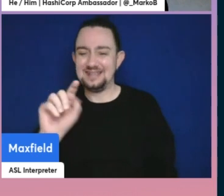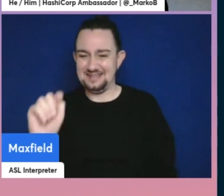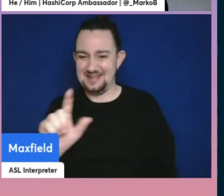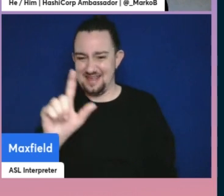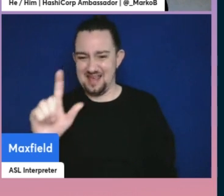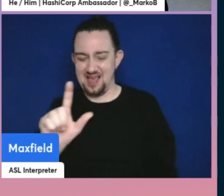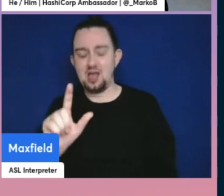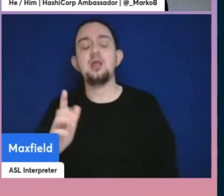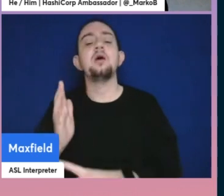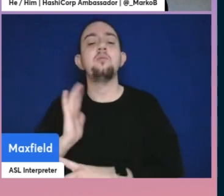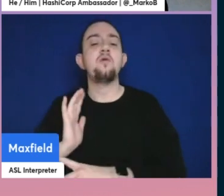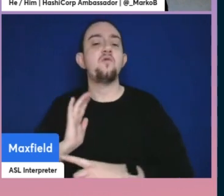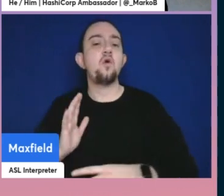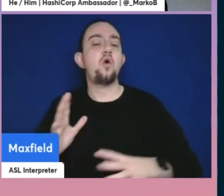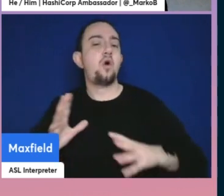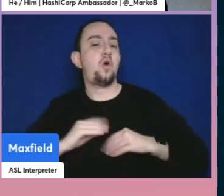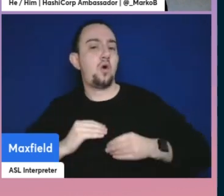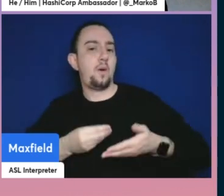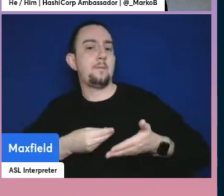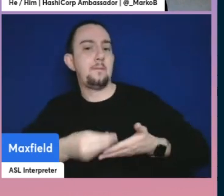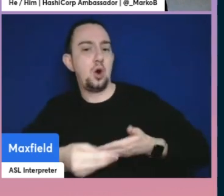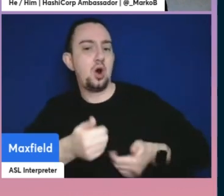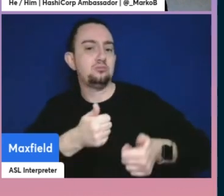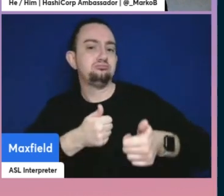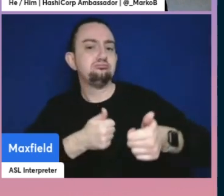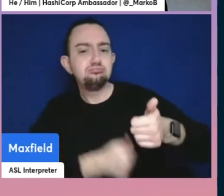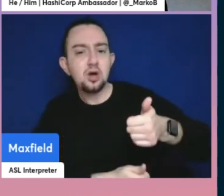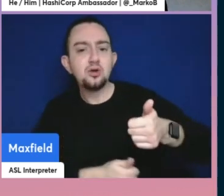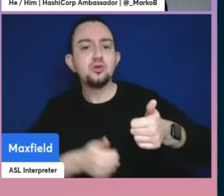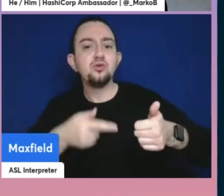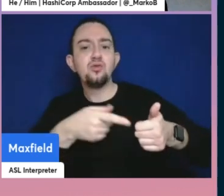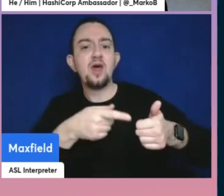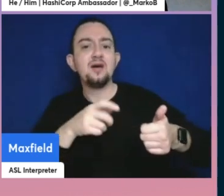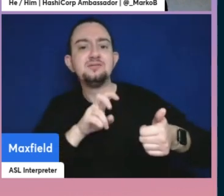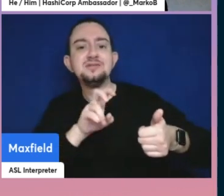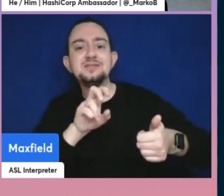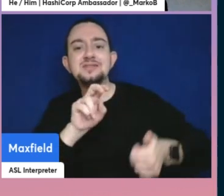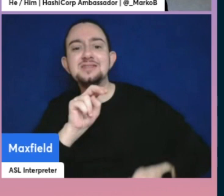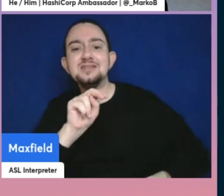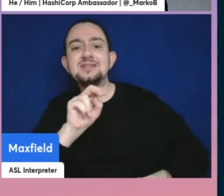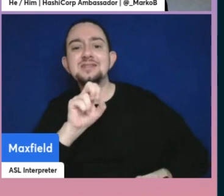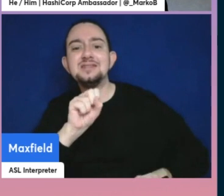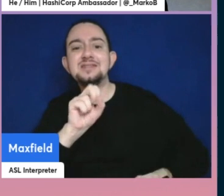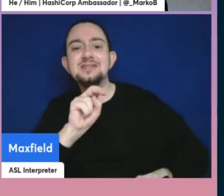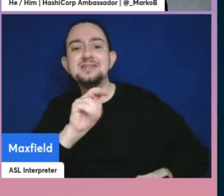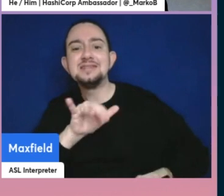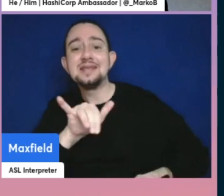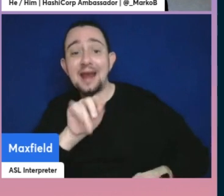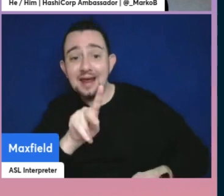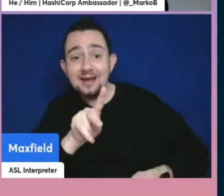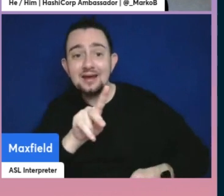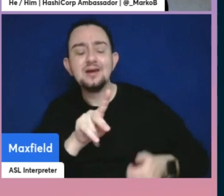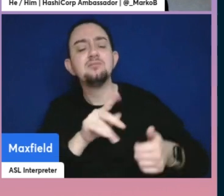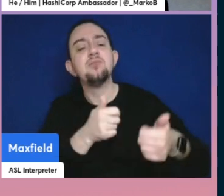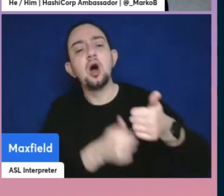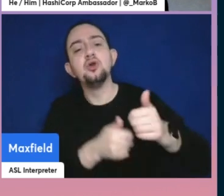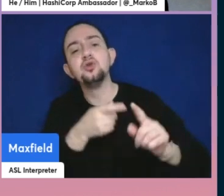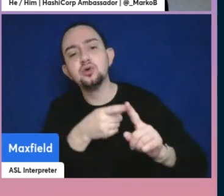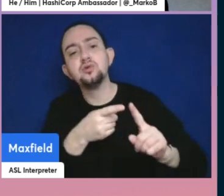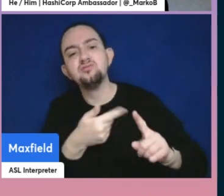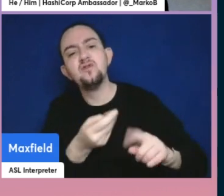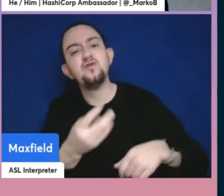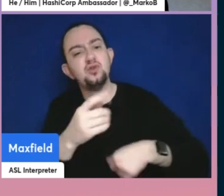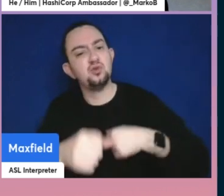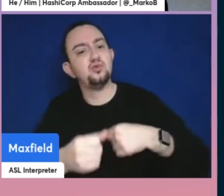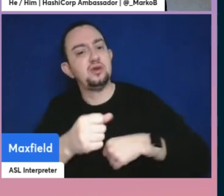acquired, kind of bought under the Snyk umbrella a couple of years back. And if you're using something like